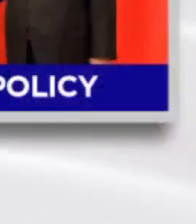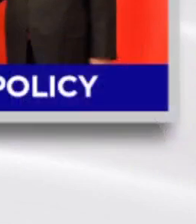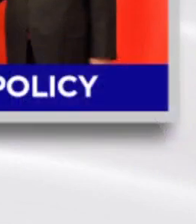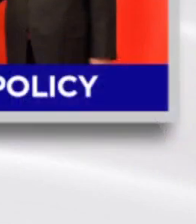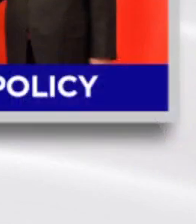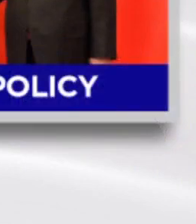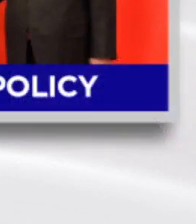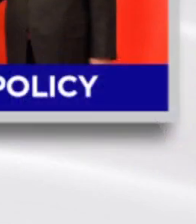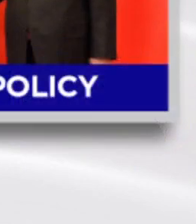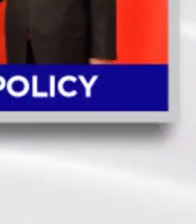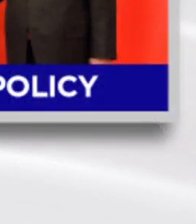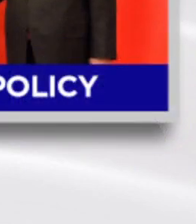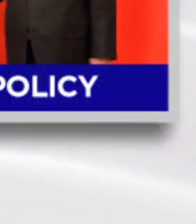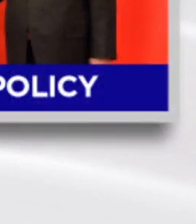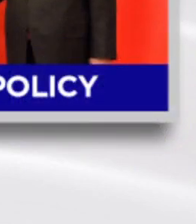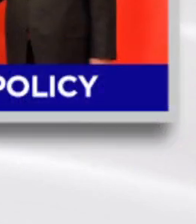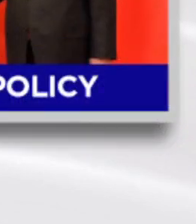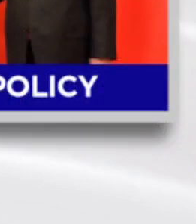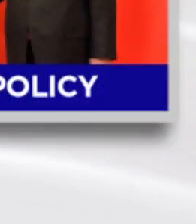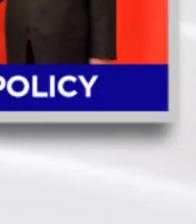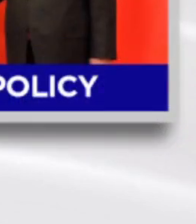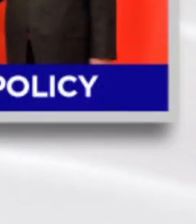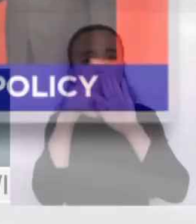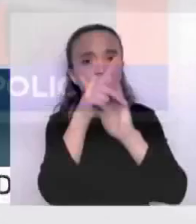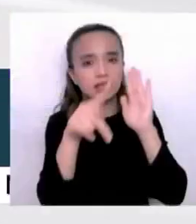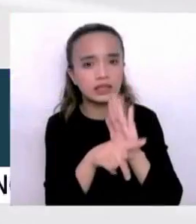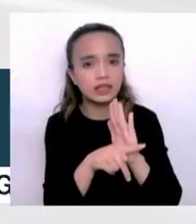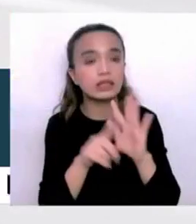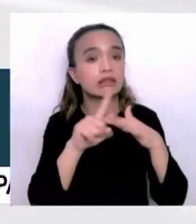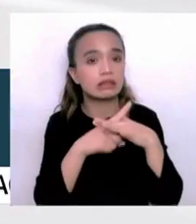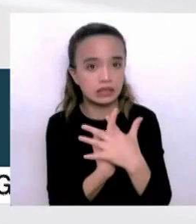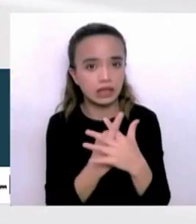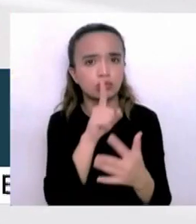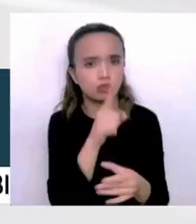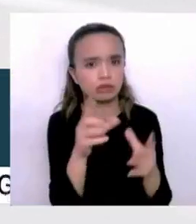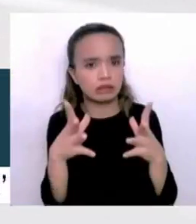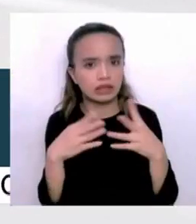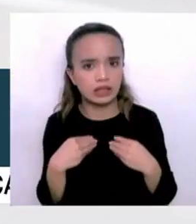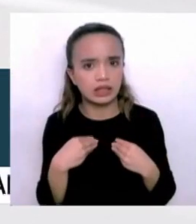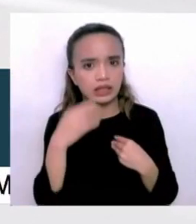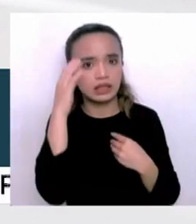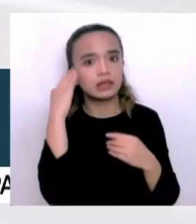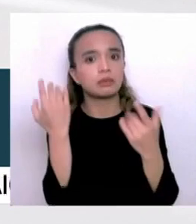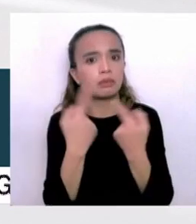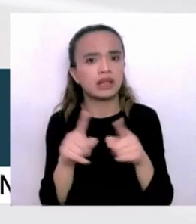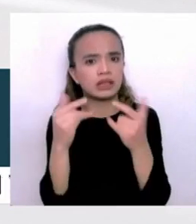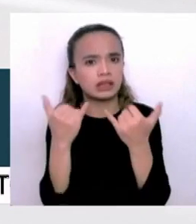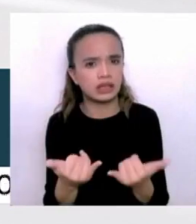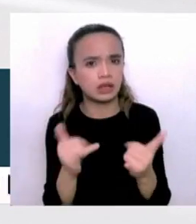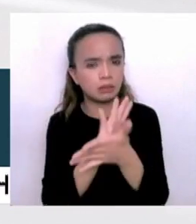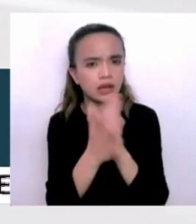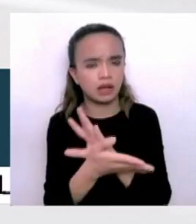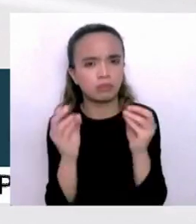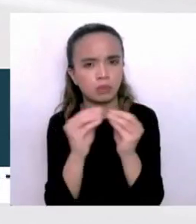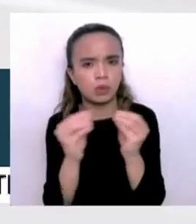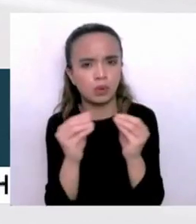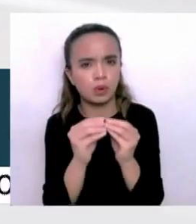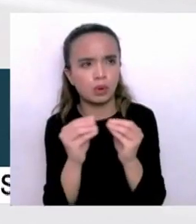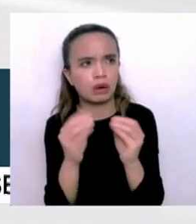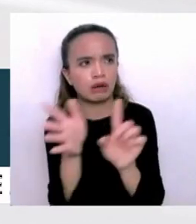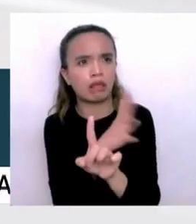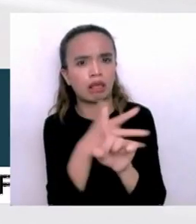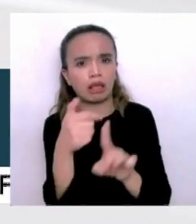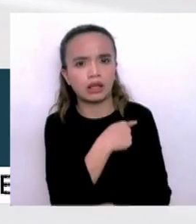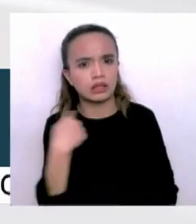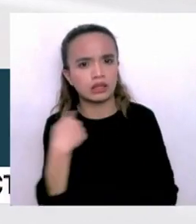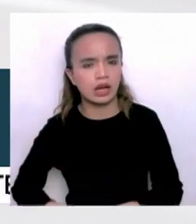Duterte's independent foreign policy was welcomed in the beginning until it turned out to be more of a pivot to China. How will your